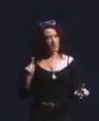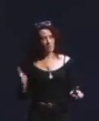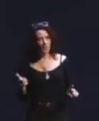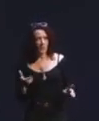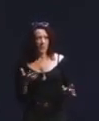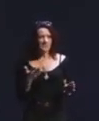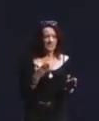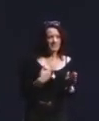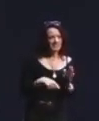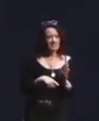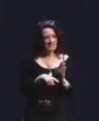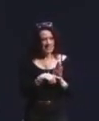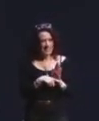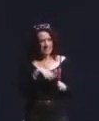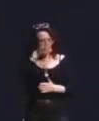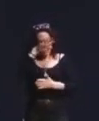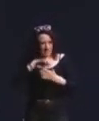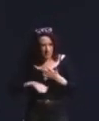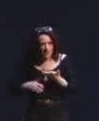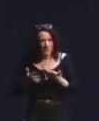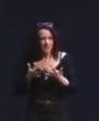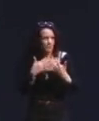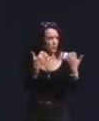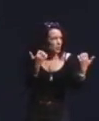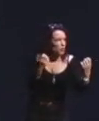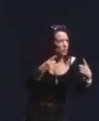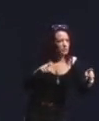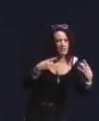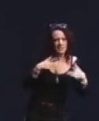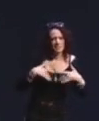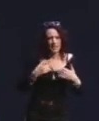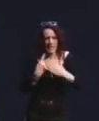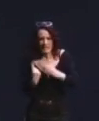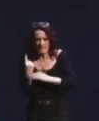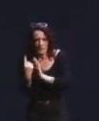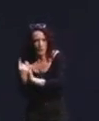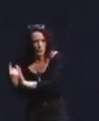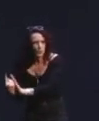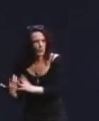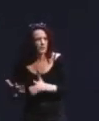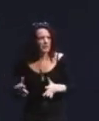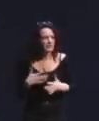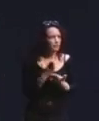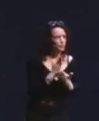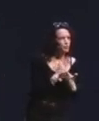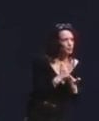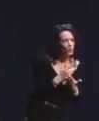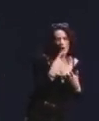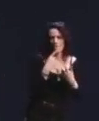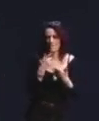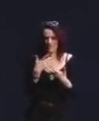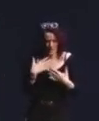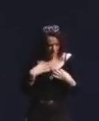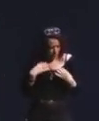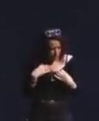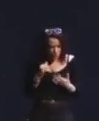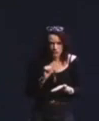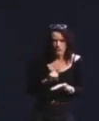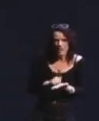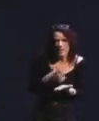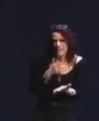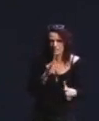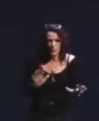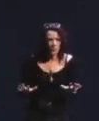very negative experiences of going into concert halls. They felt very excluded. They weren't sure if they were wearing the right thing. They clapped in the